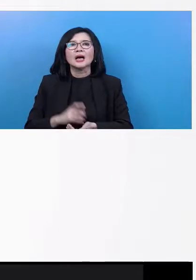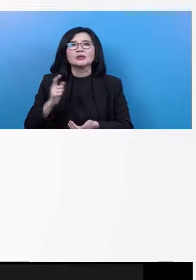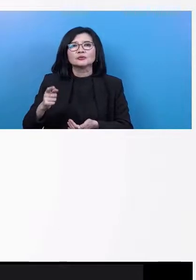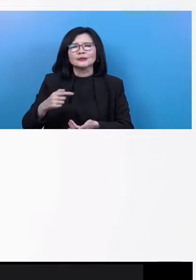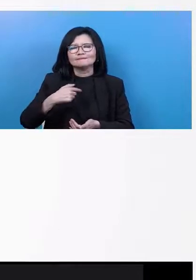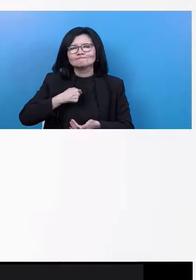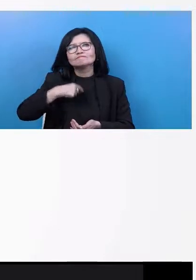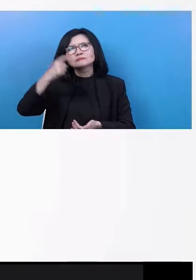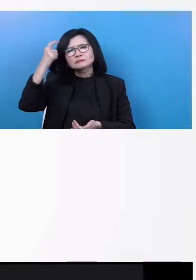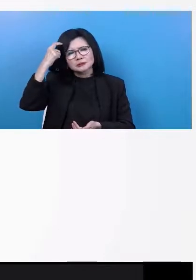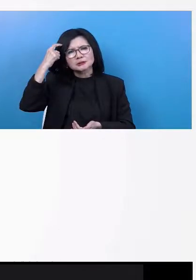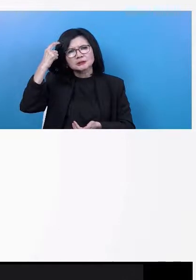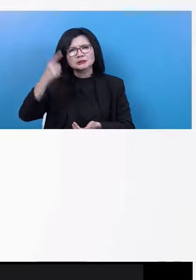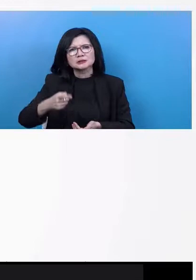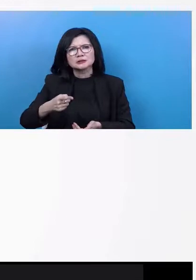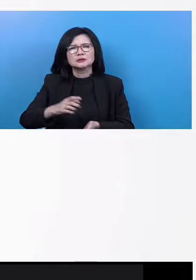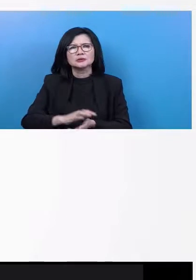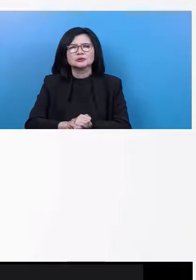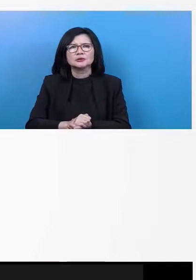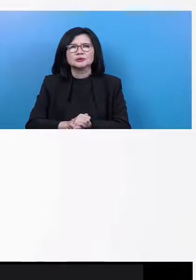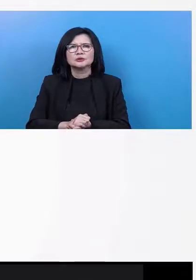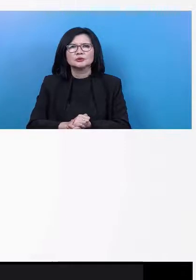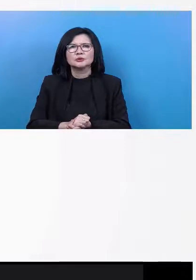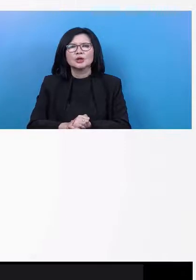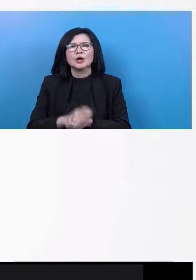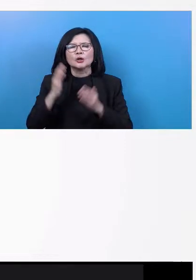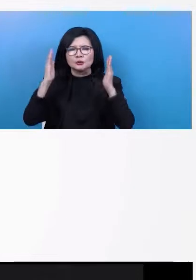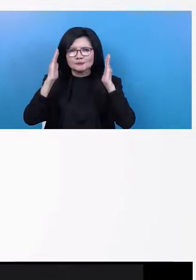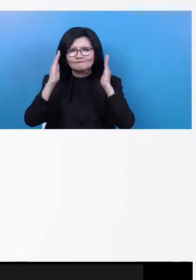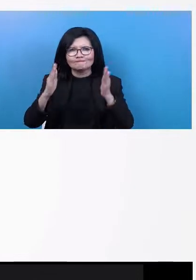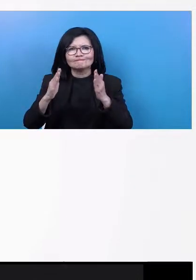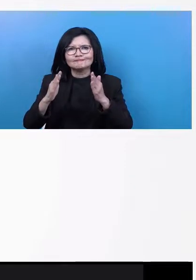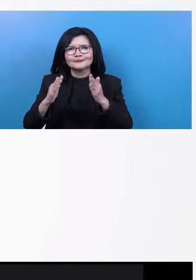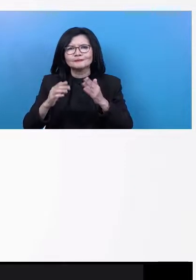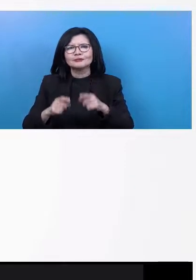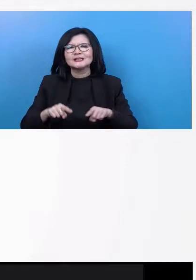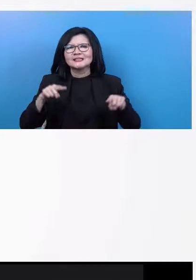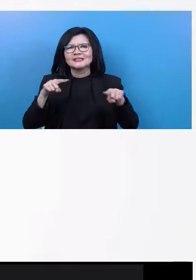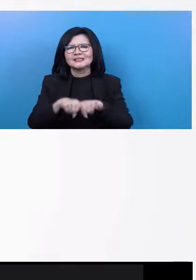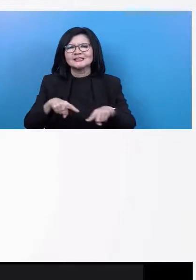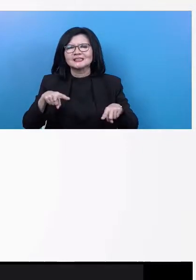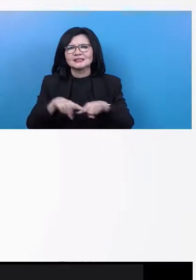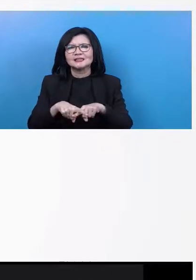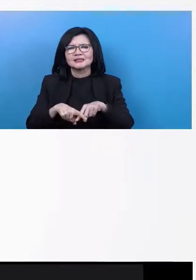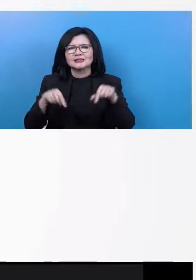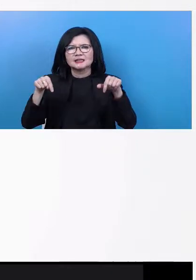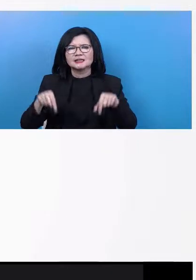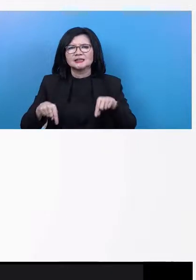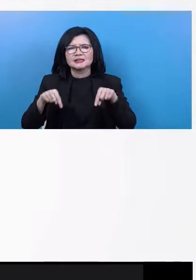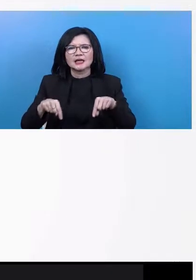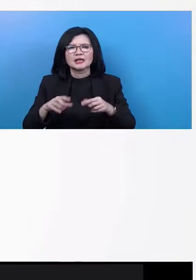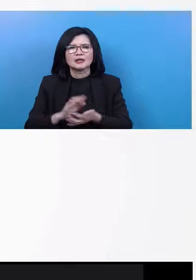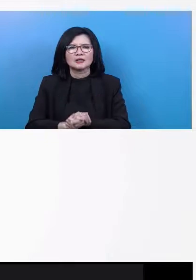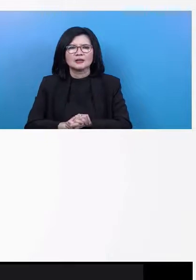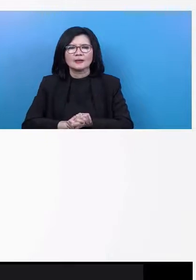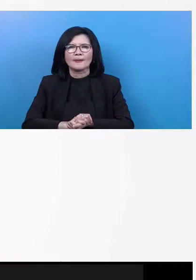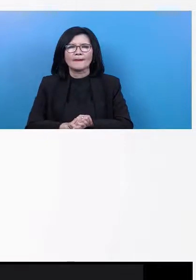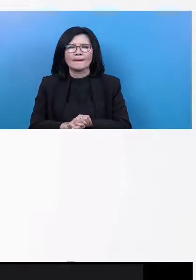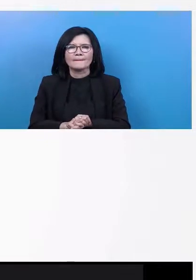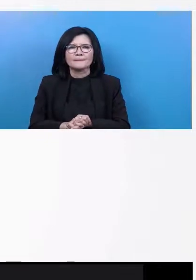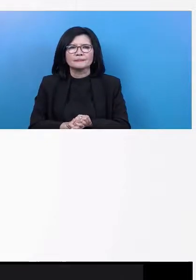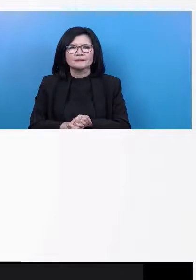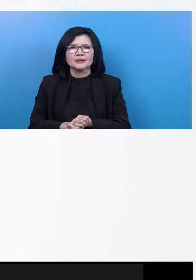is the present crisis. I've been a person who believe on the sustainable